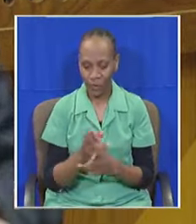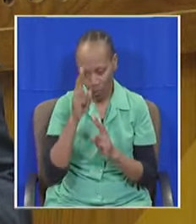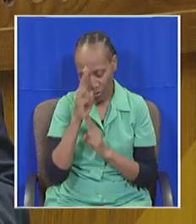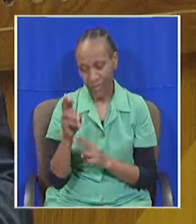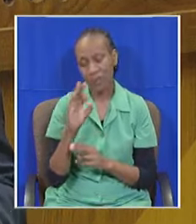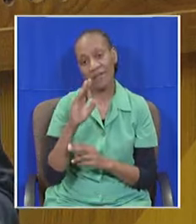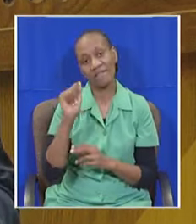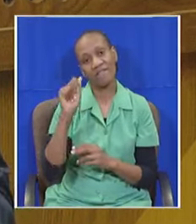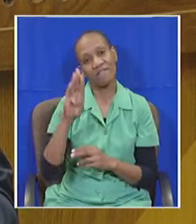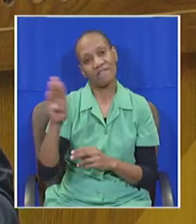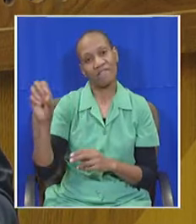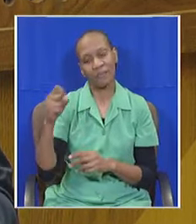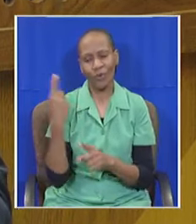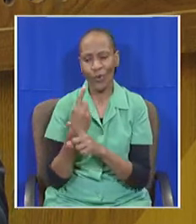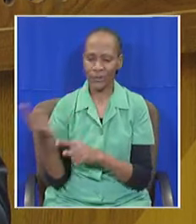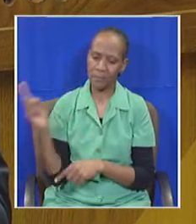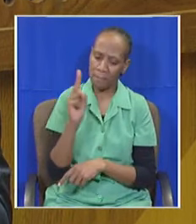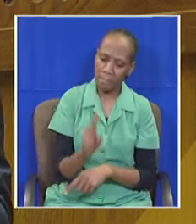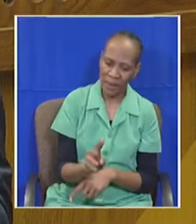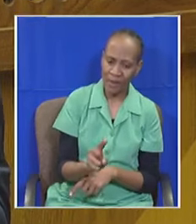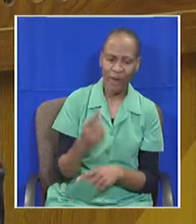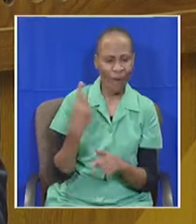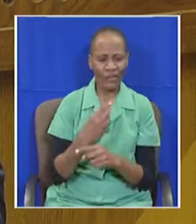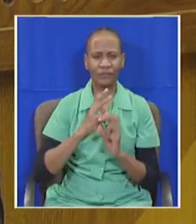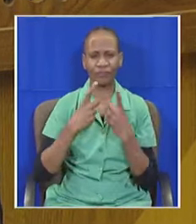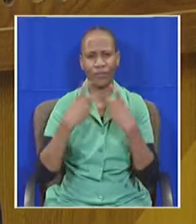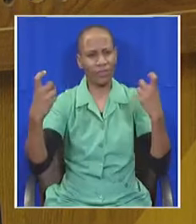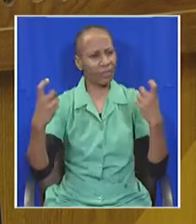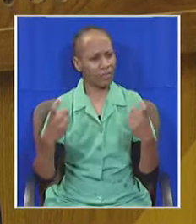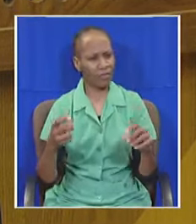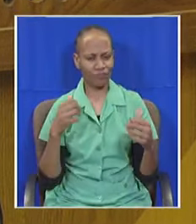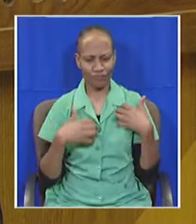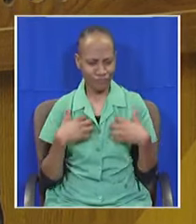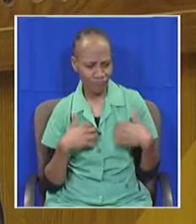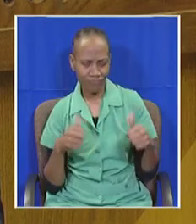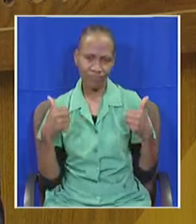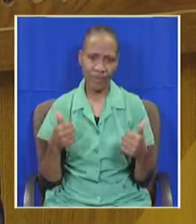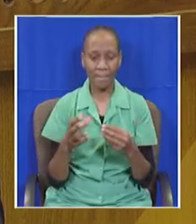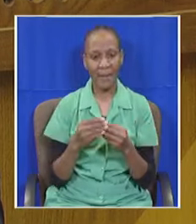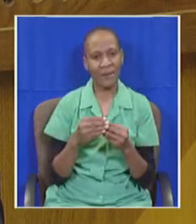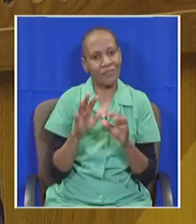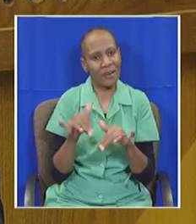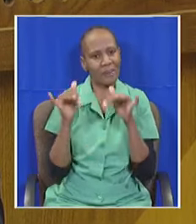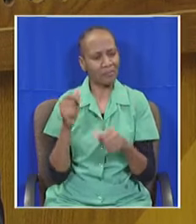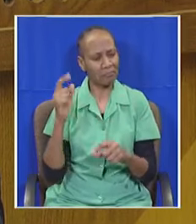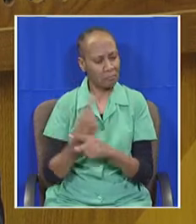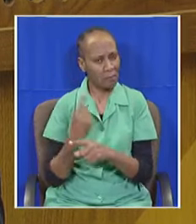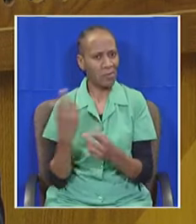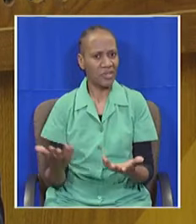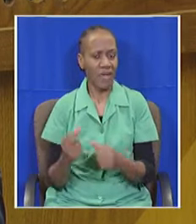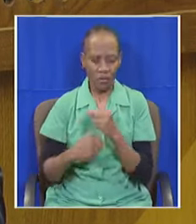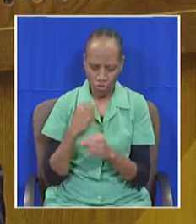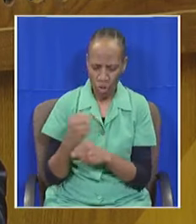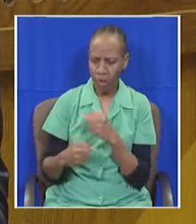every time she comes up here, is one of the more lively and energetic members that we have in the House, and I think that every year she continues